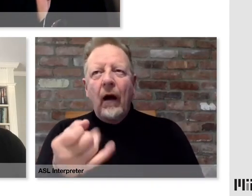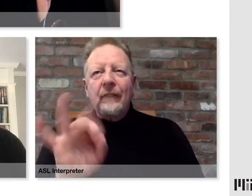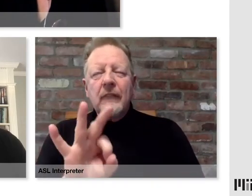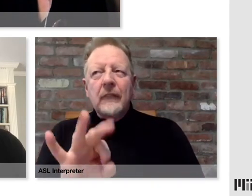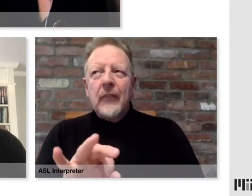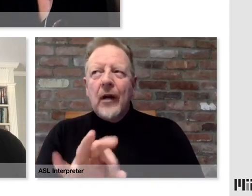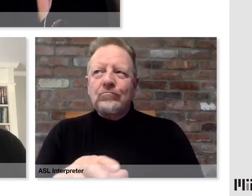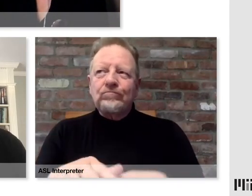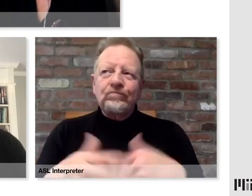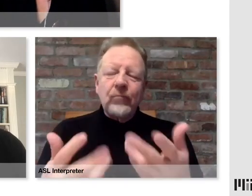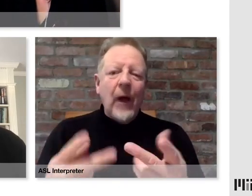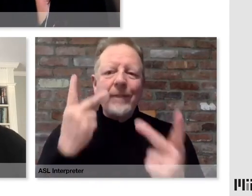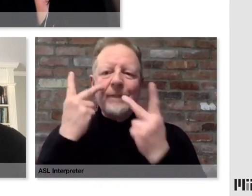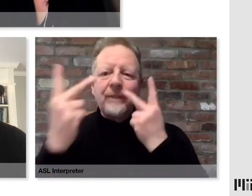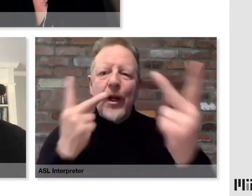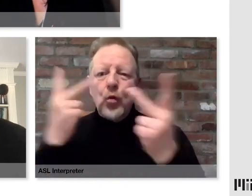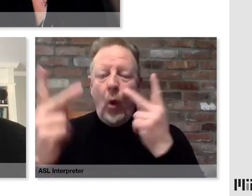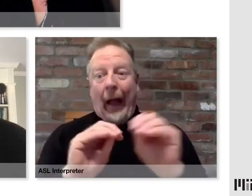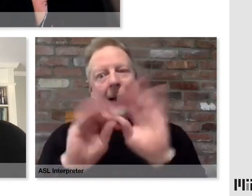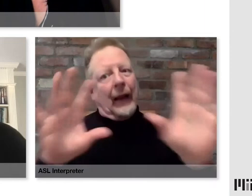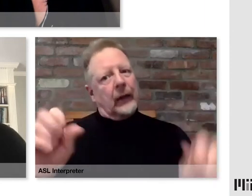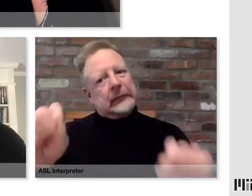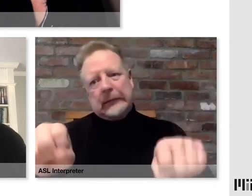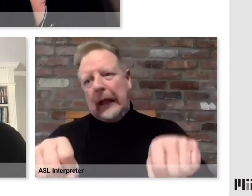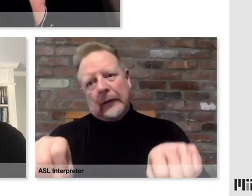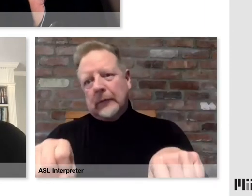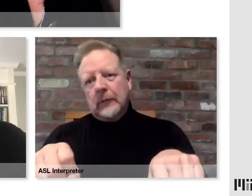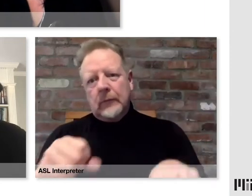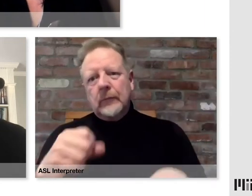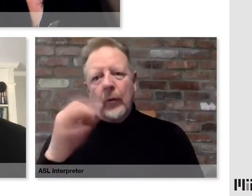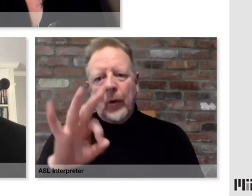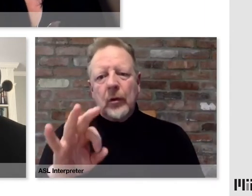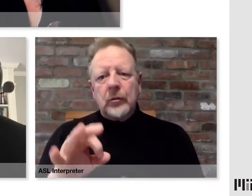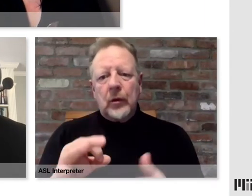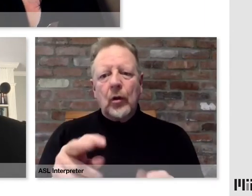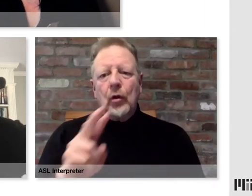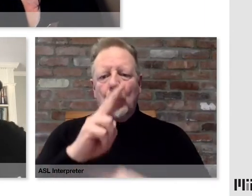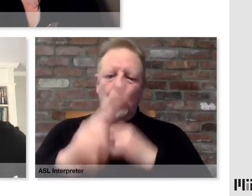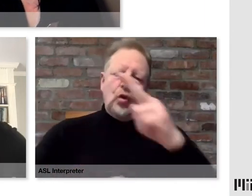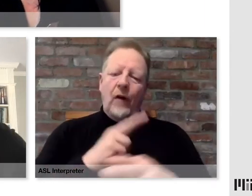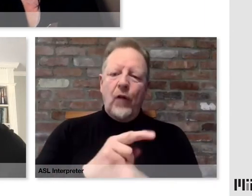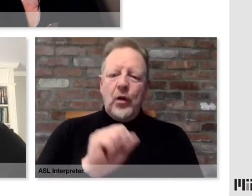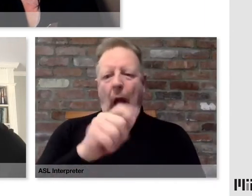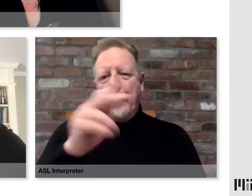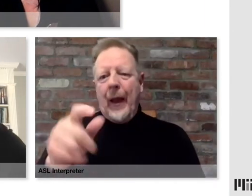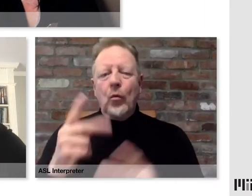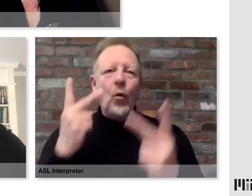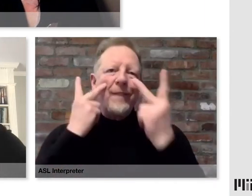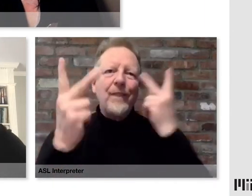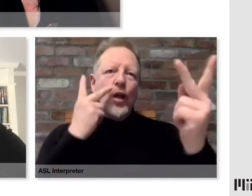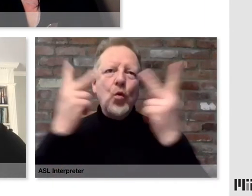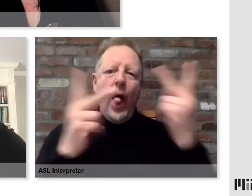know, visual clearly, because of the appeal, universal appeal of visual elements.